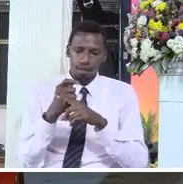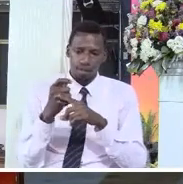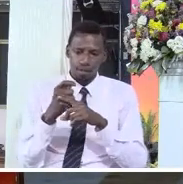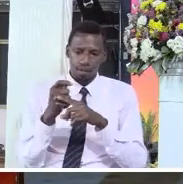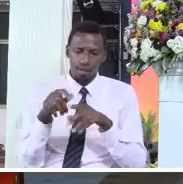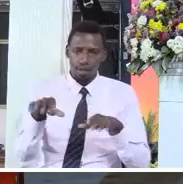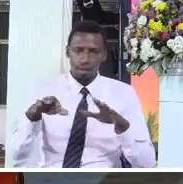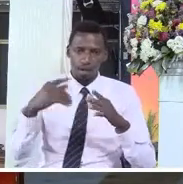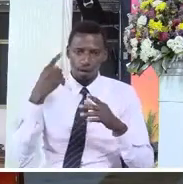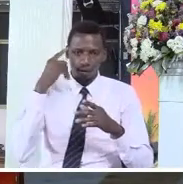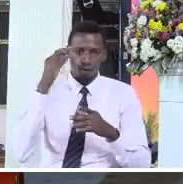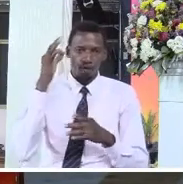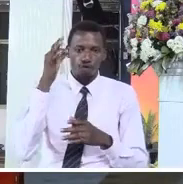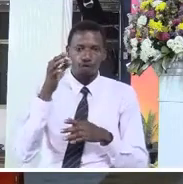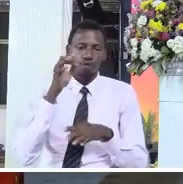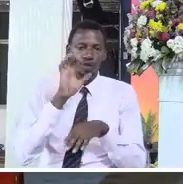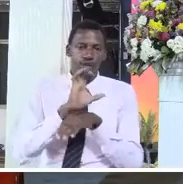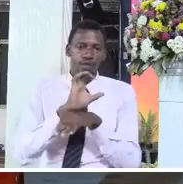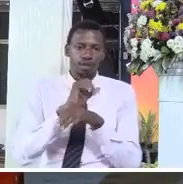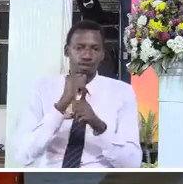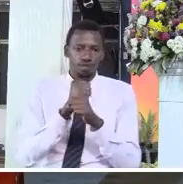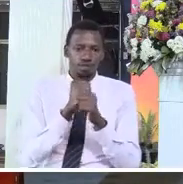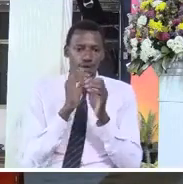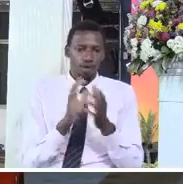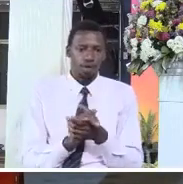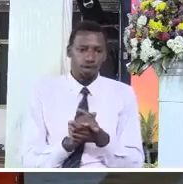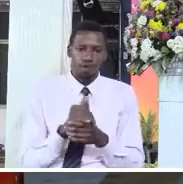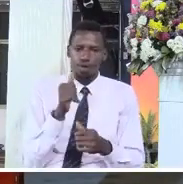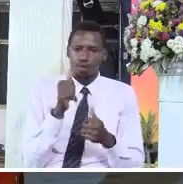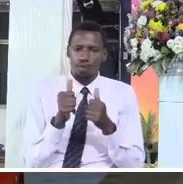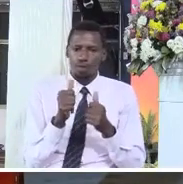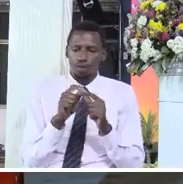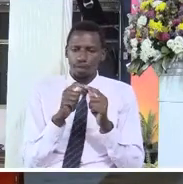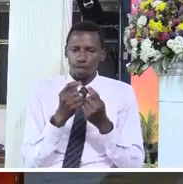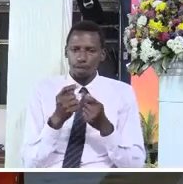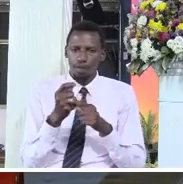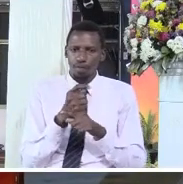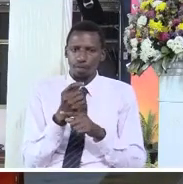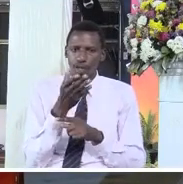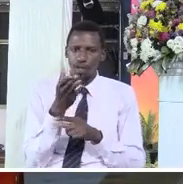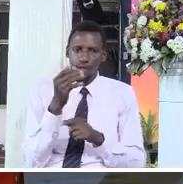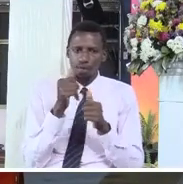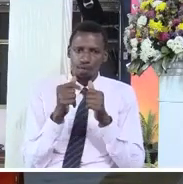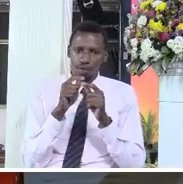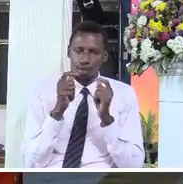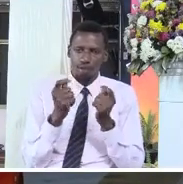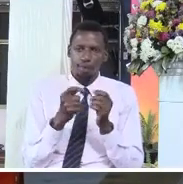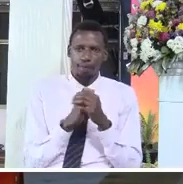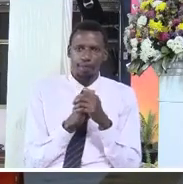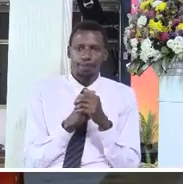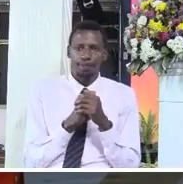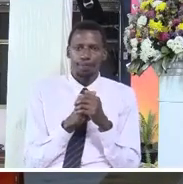church workers. What sort of training is happening in your campus, Lamek?